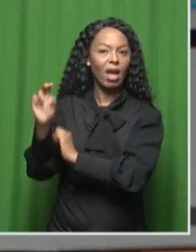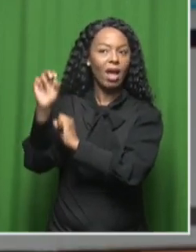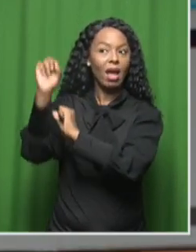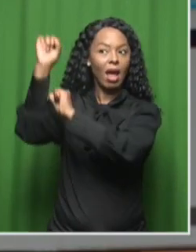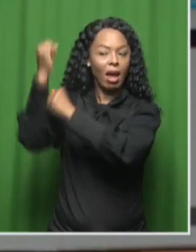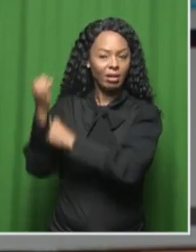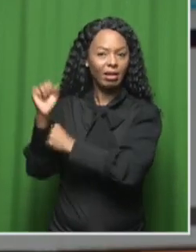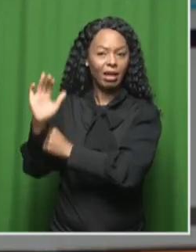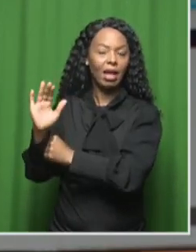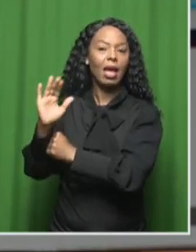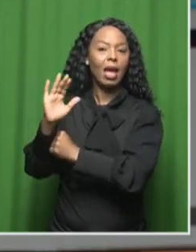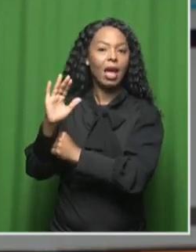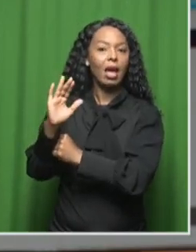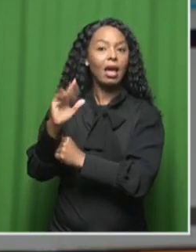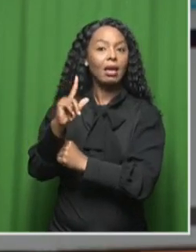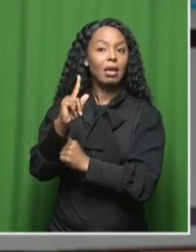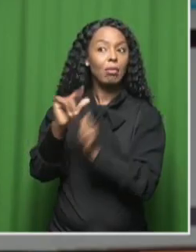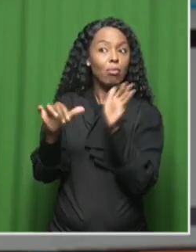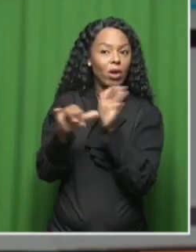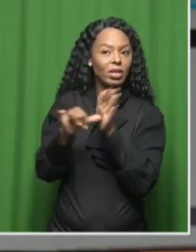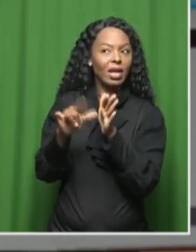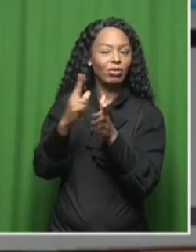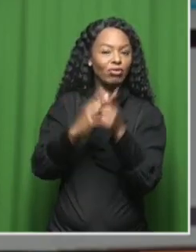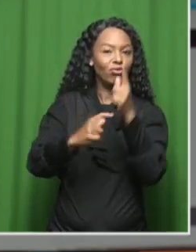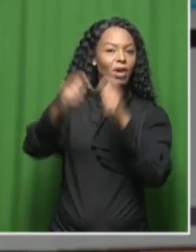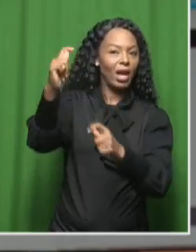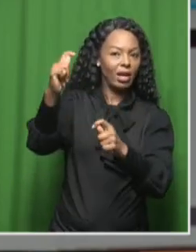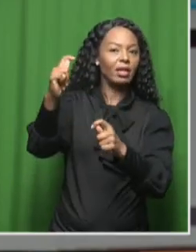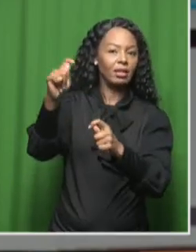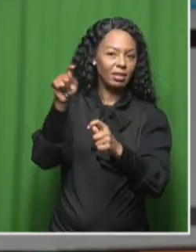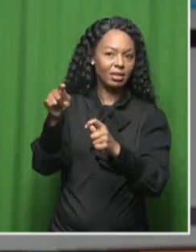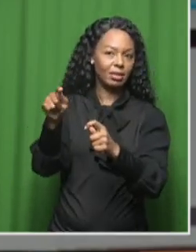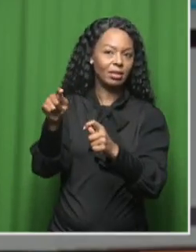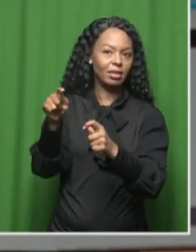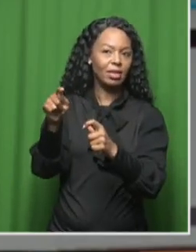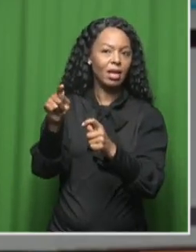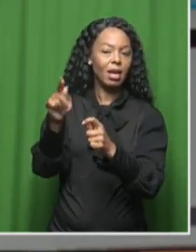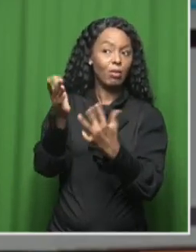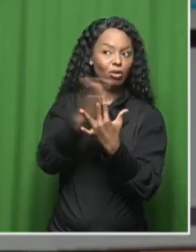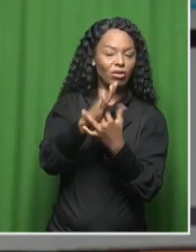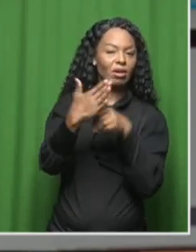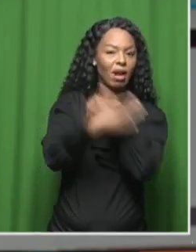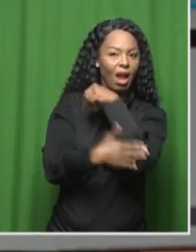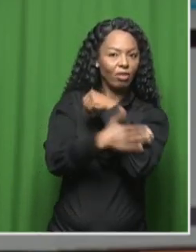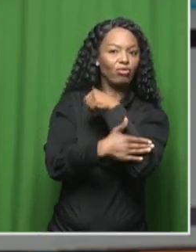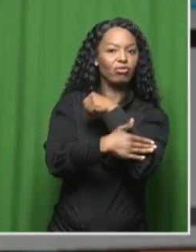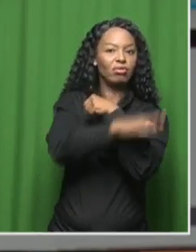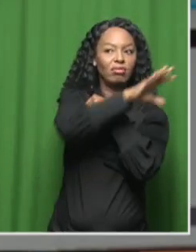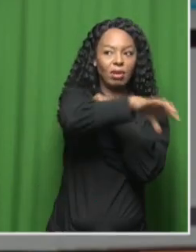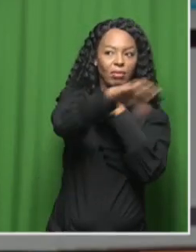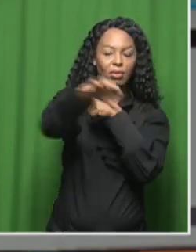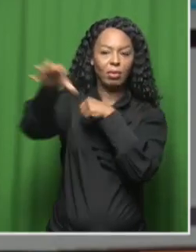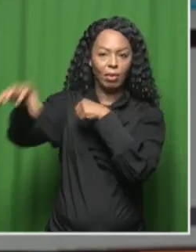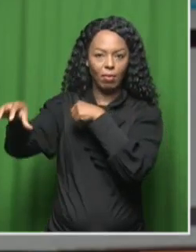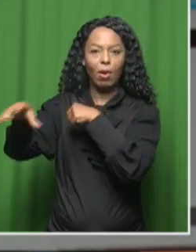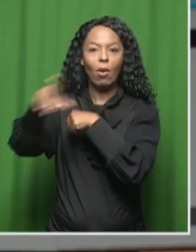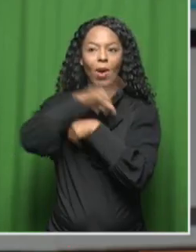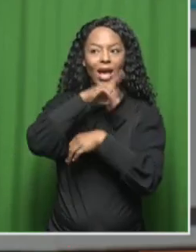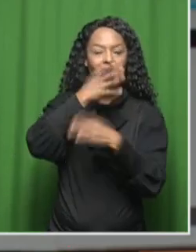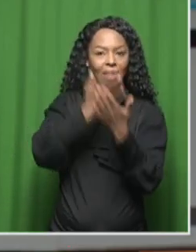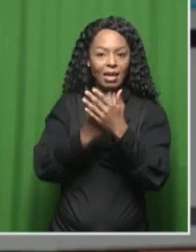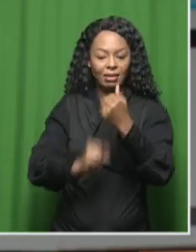very much about trading emissions between countries. This can play a role in terms of boosting green